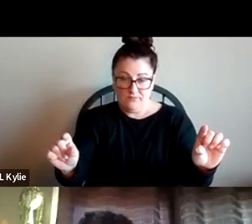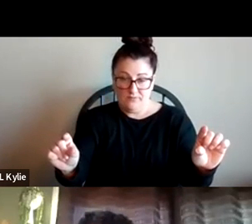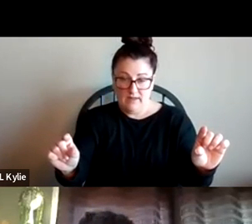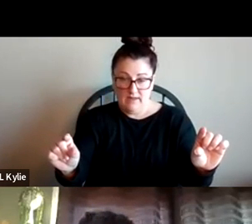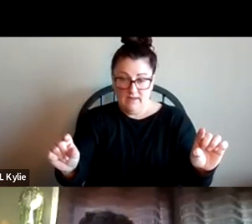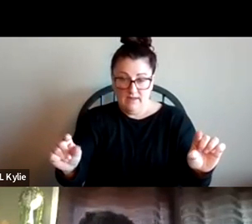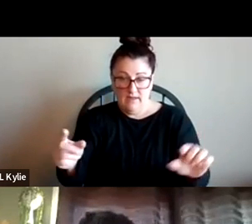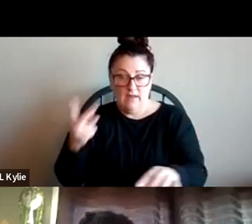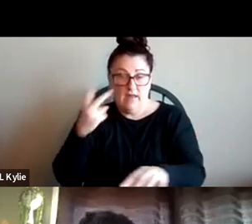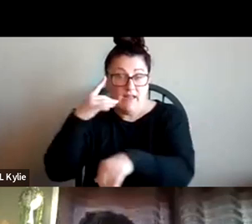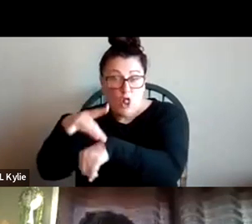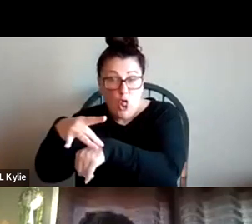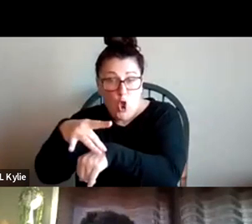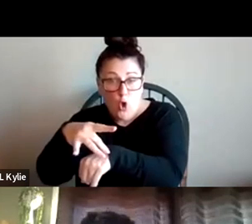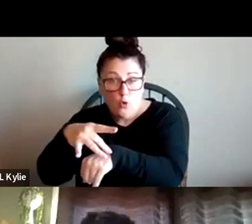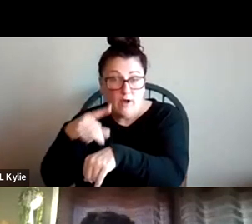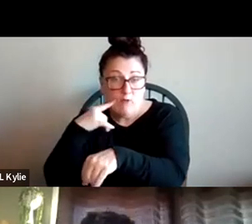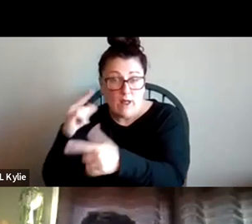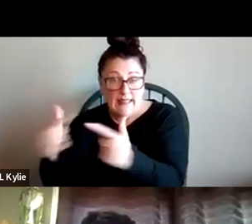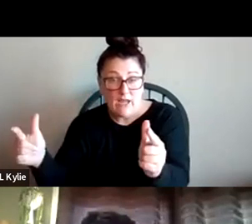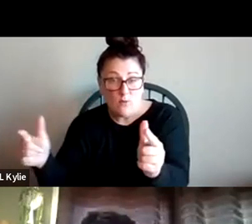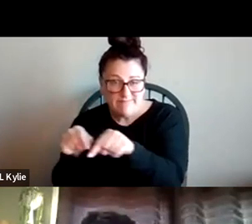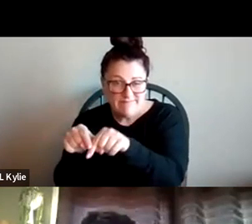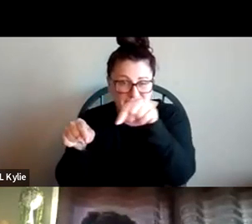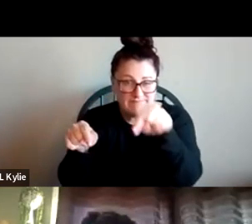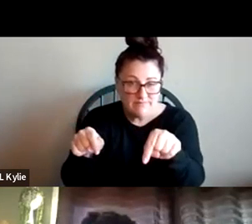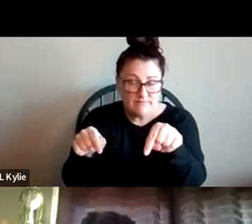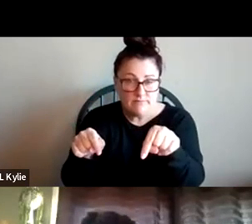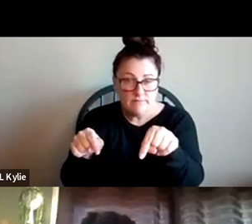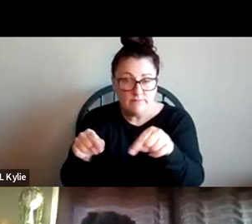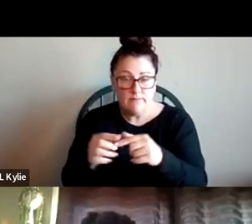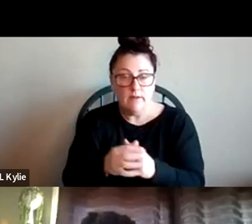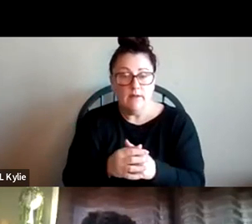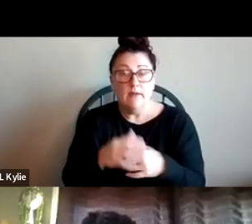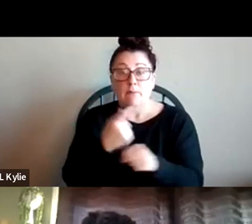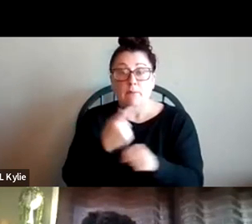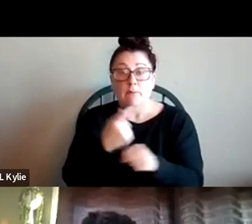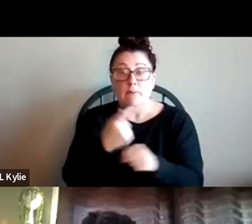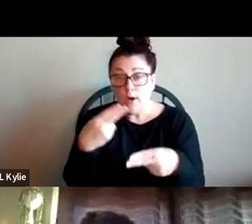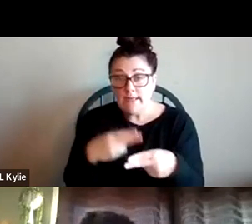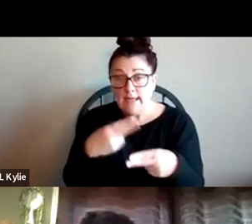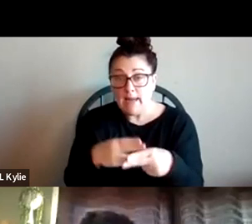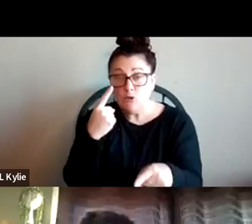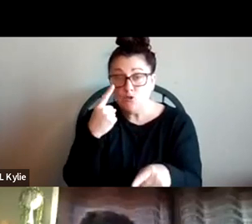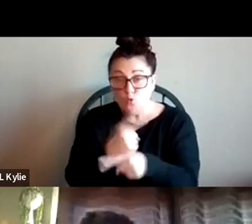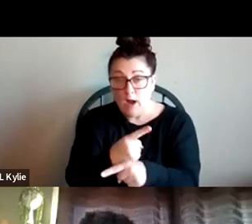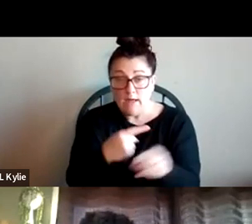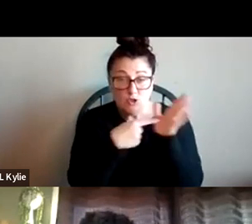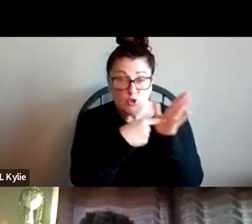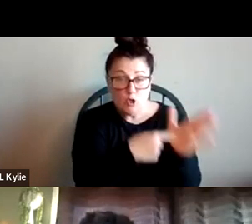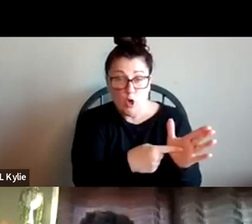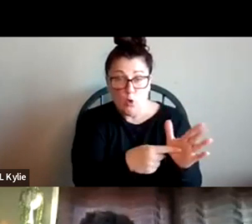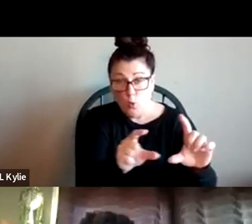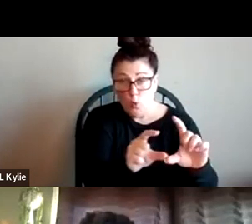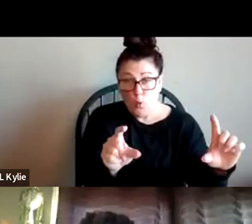where you found the globe icon. Please be sure your name is correctly displayed